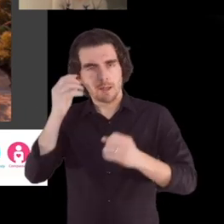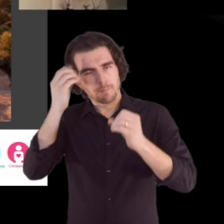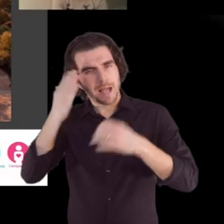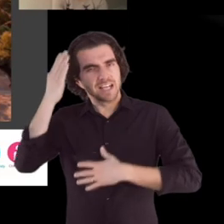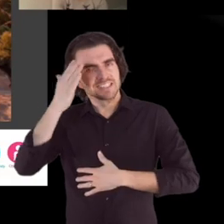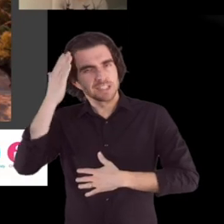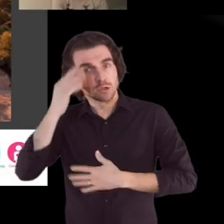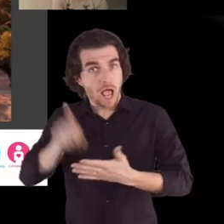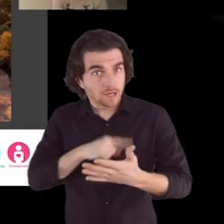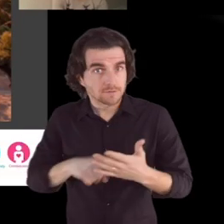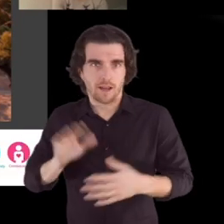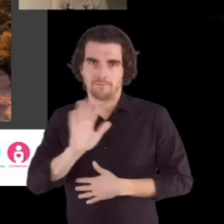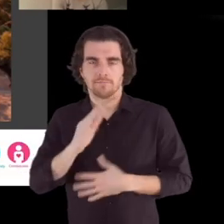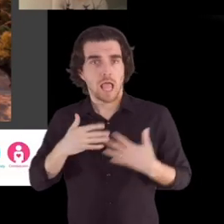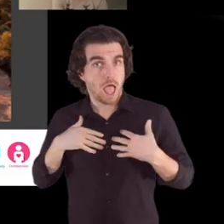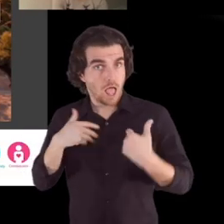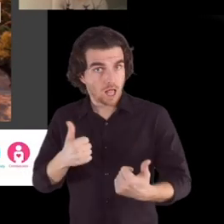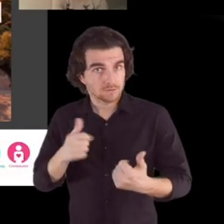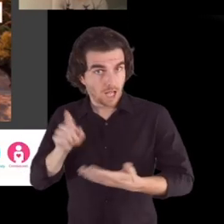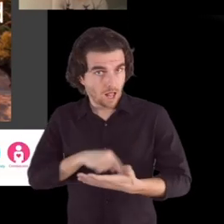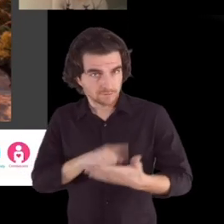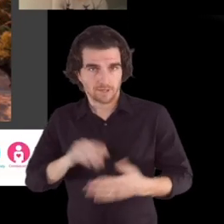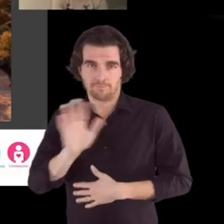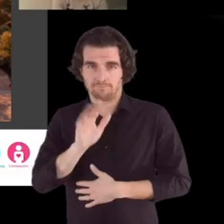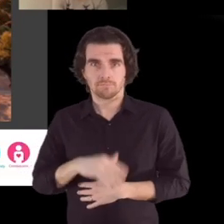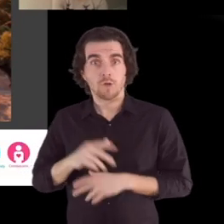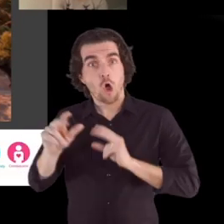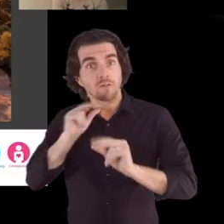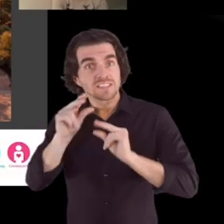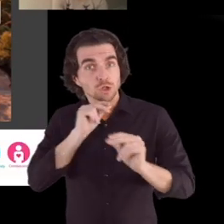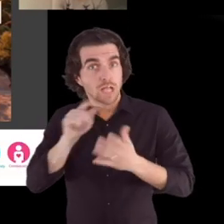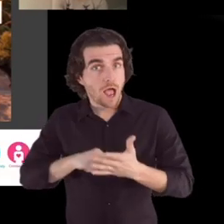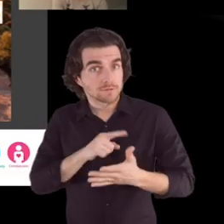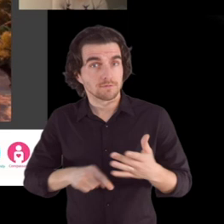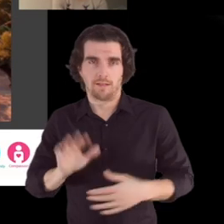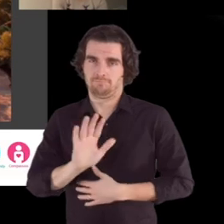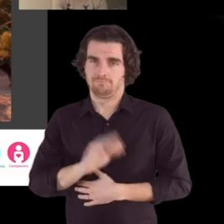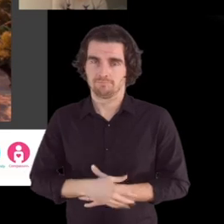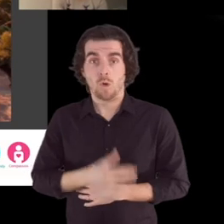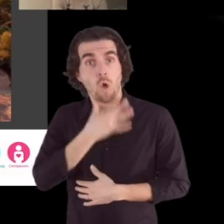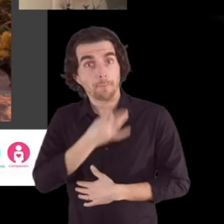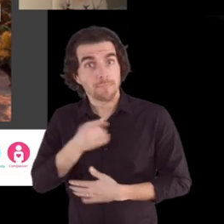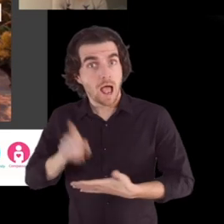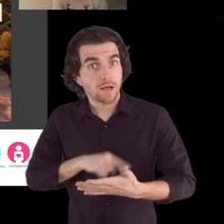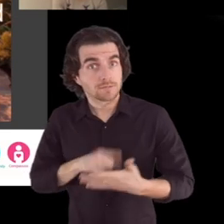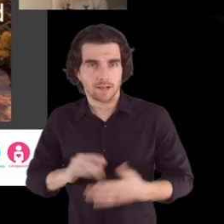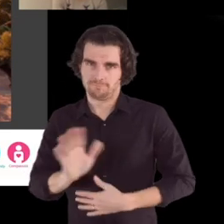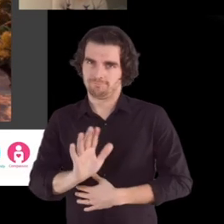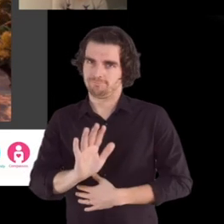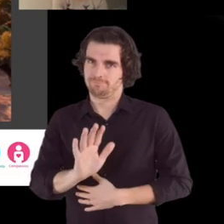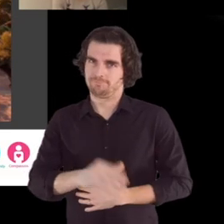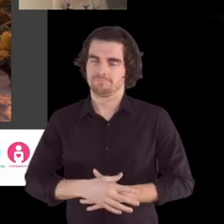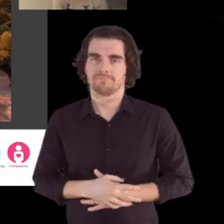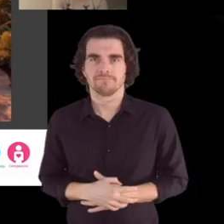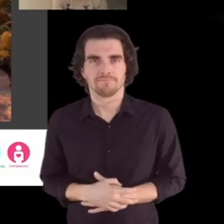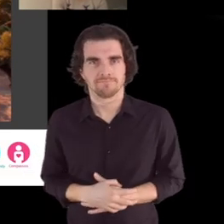not cancelled. Imagination is not cancelled. Kindness is not cancelled. Conversations are not cancelled. And